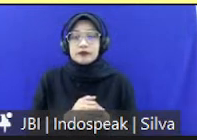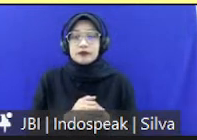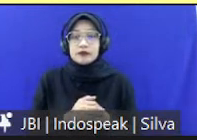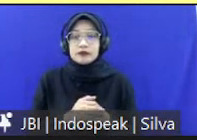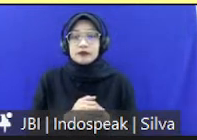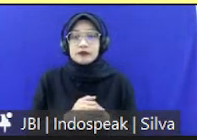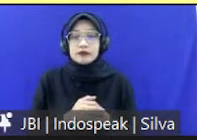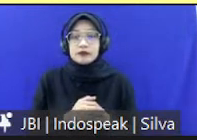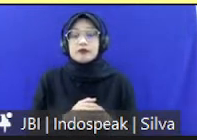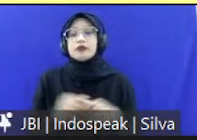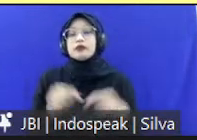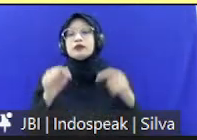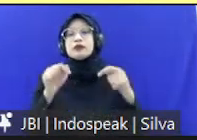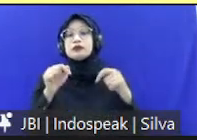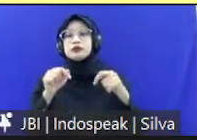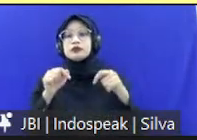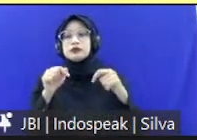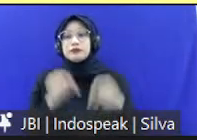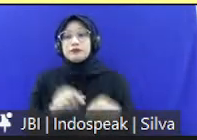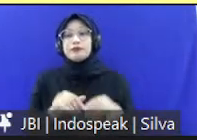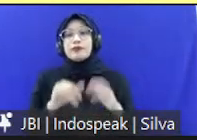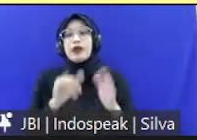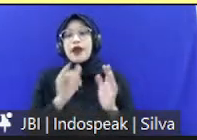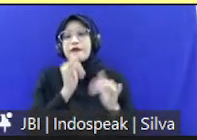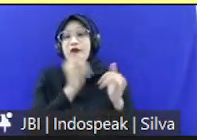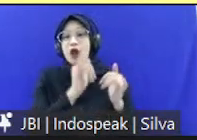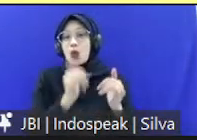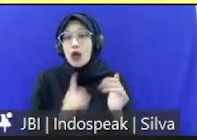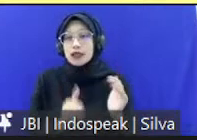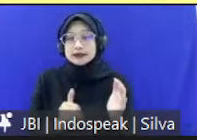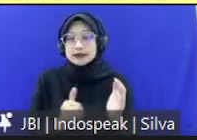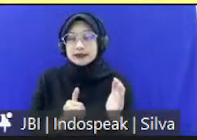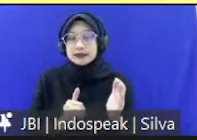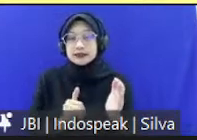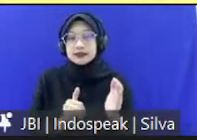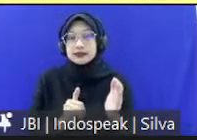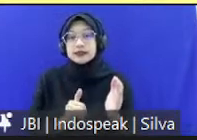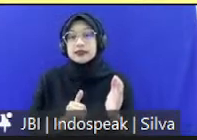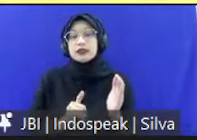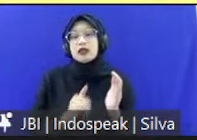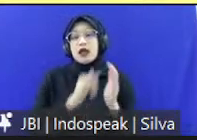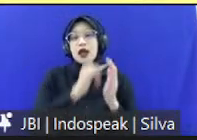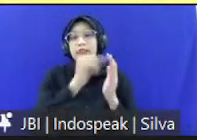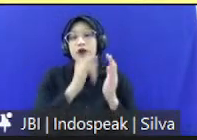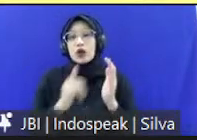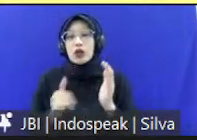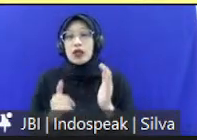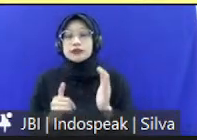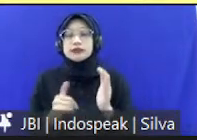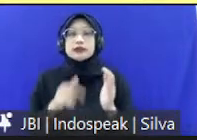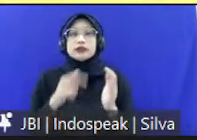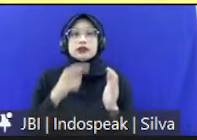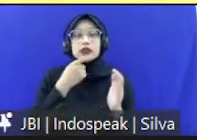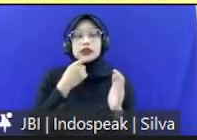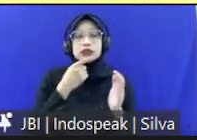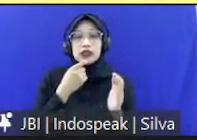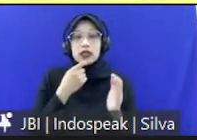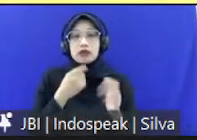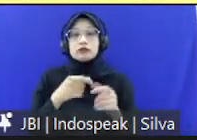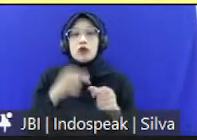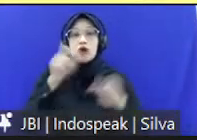And patient flow evaluation is also needed, not only for MCH, but also inpatient, outpatient,